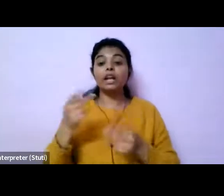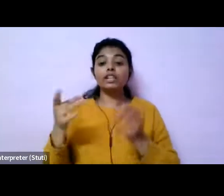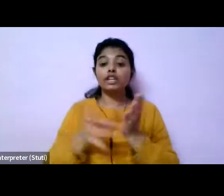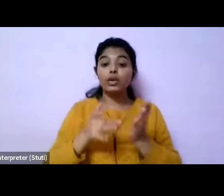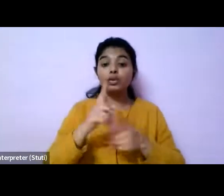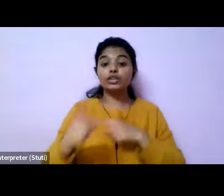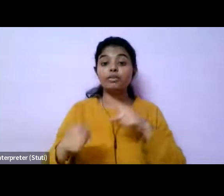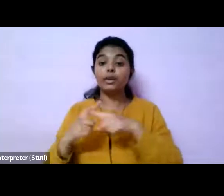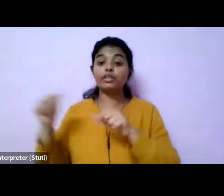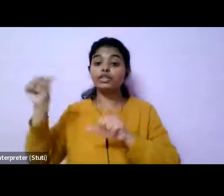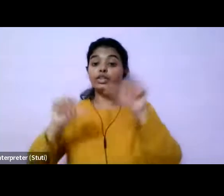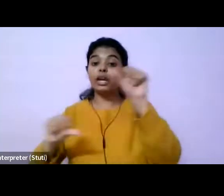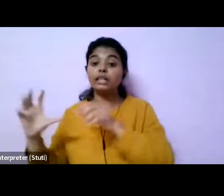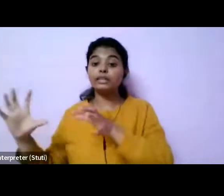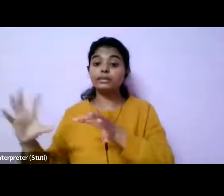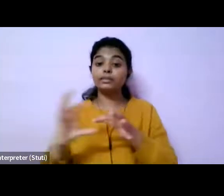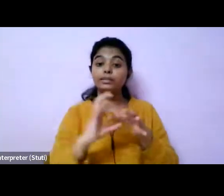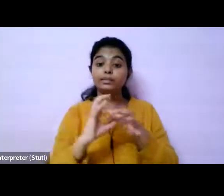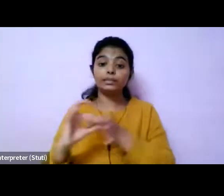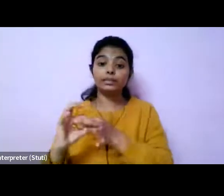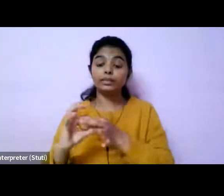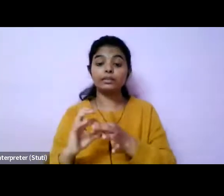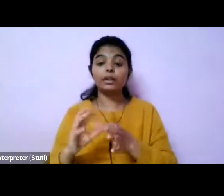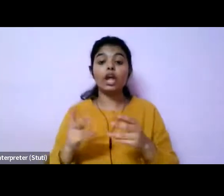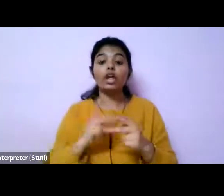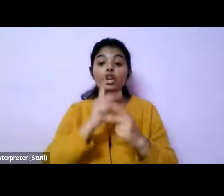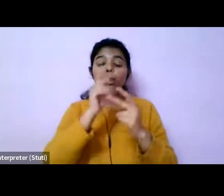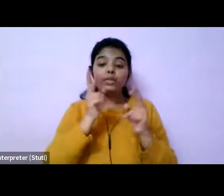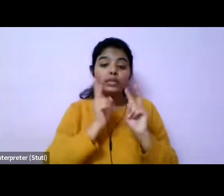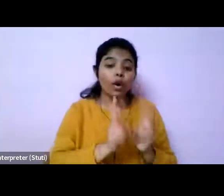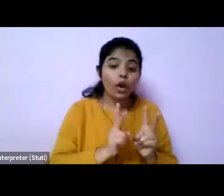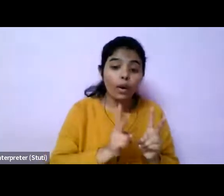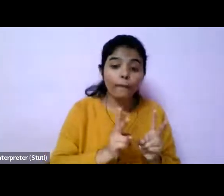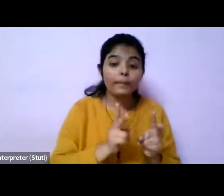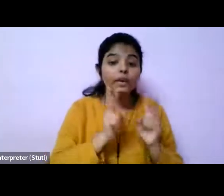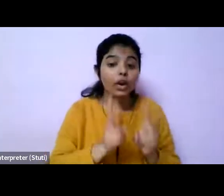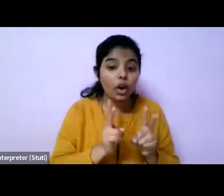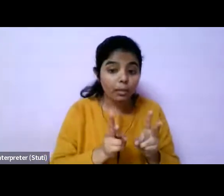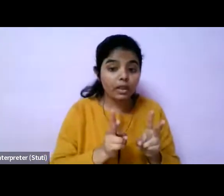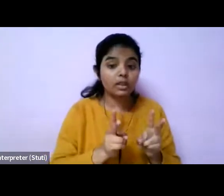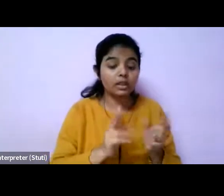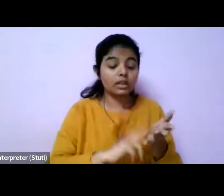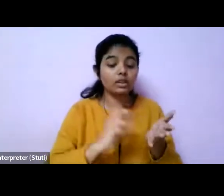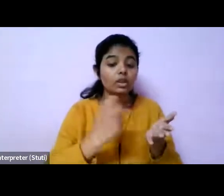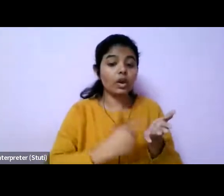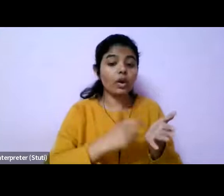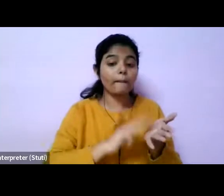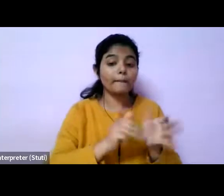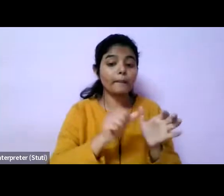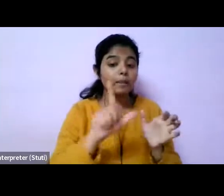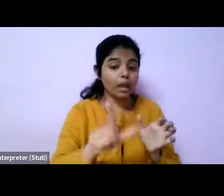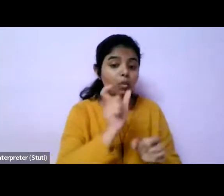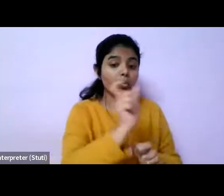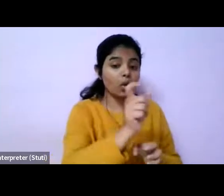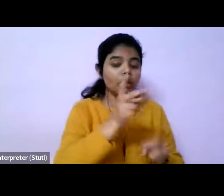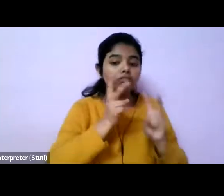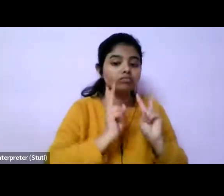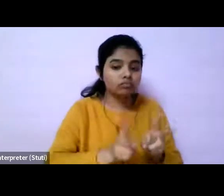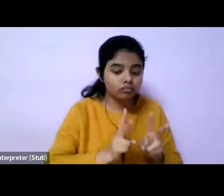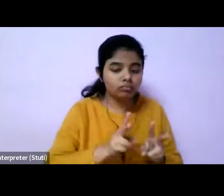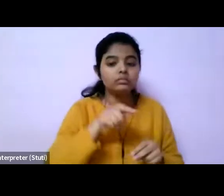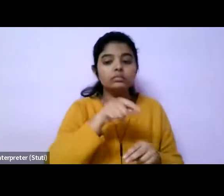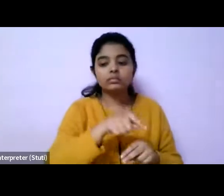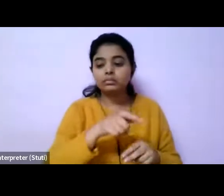the normal biological body. And I'm using the word normal very cautiously to imply